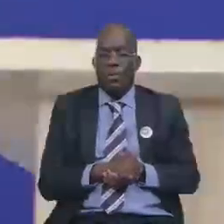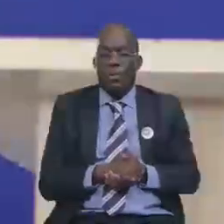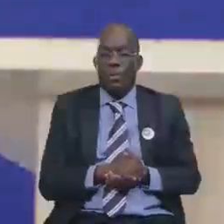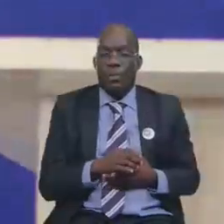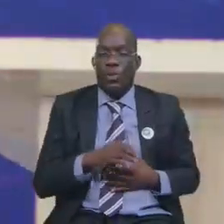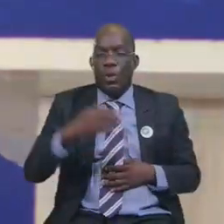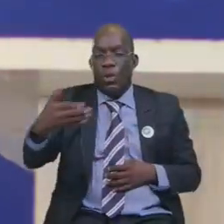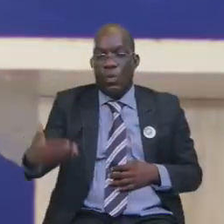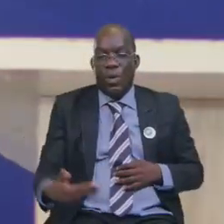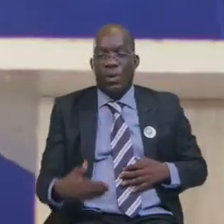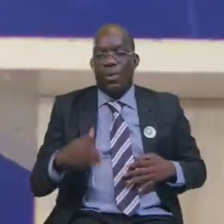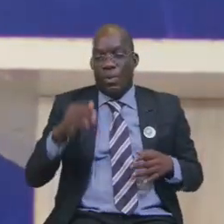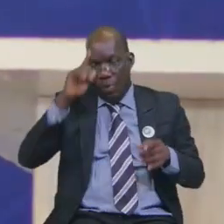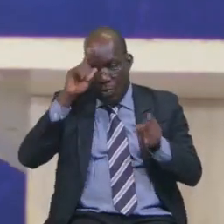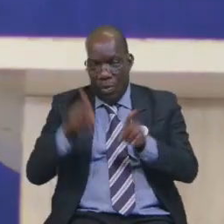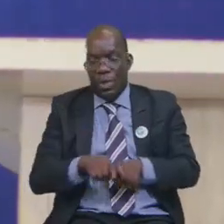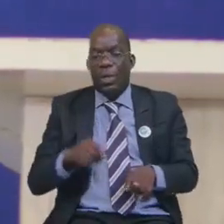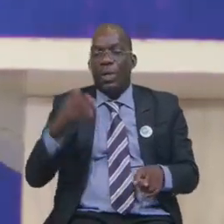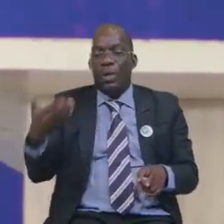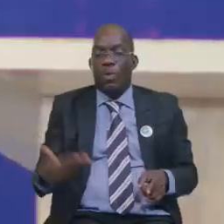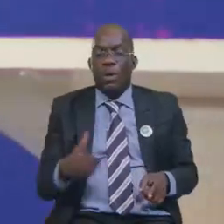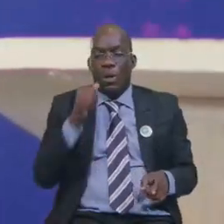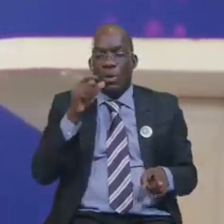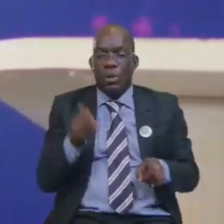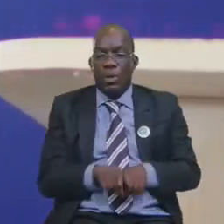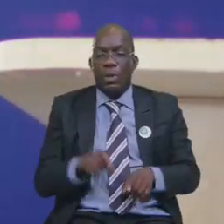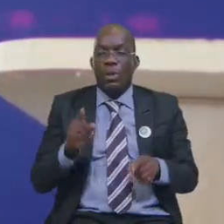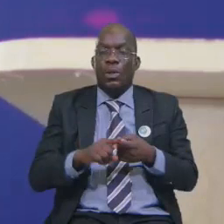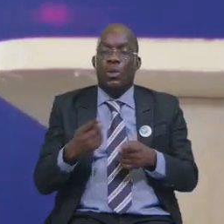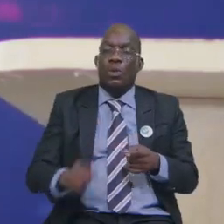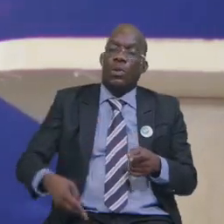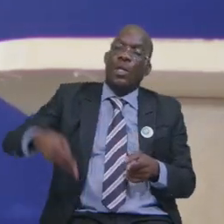Welcome, brother. Welcome, sister, to the high,